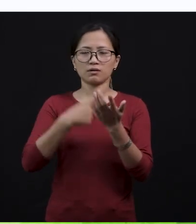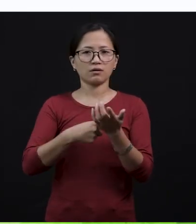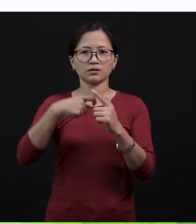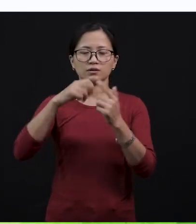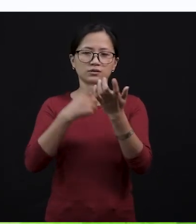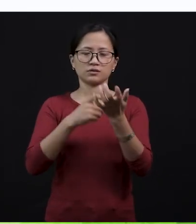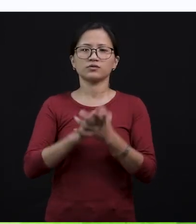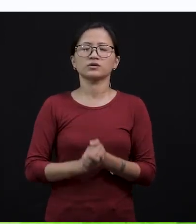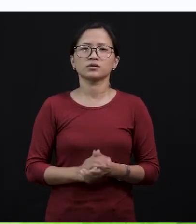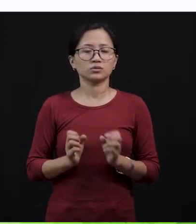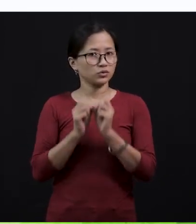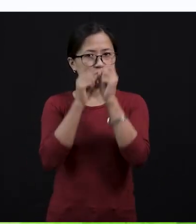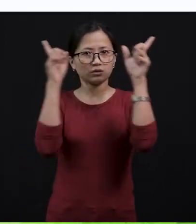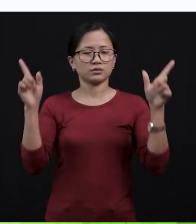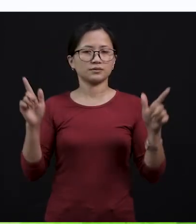in surprise.